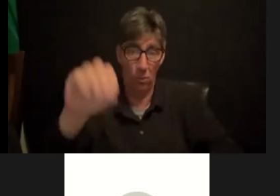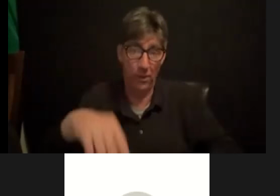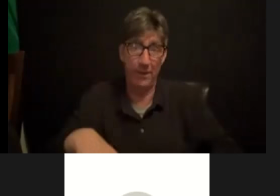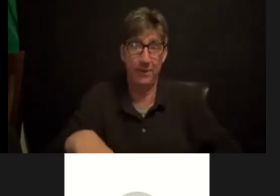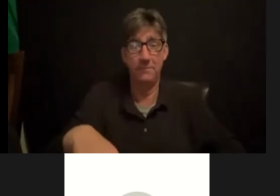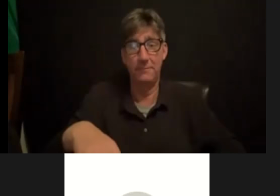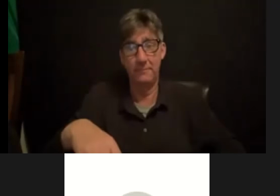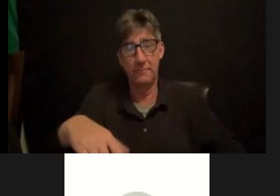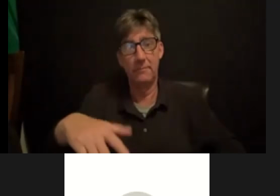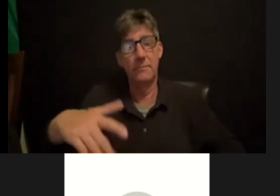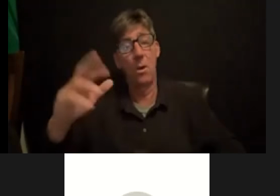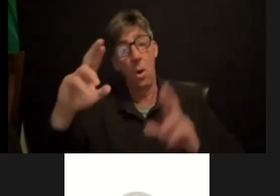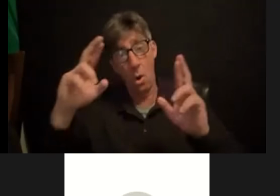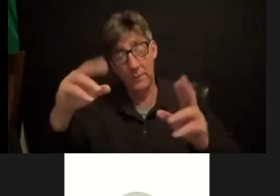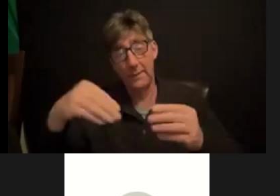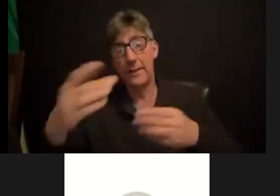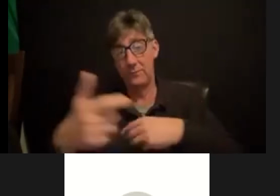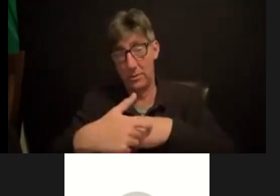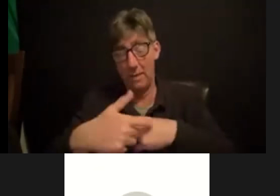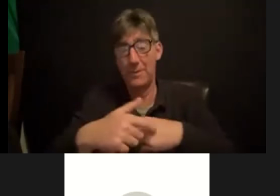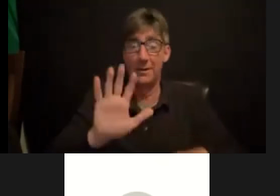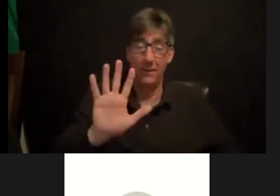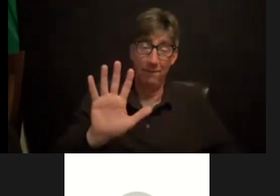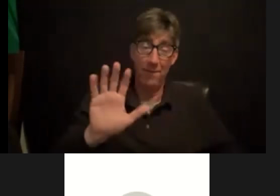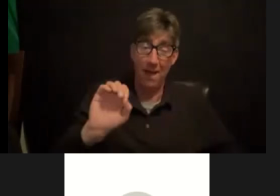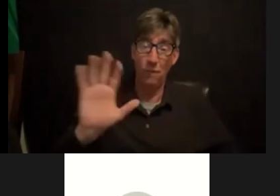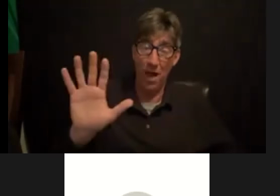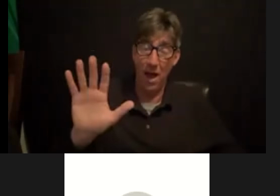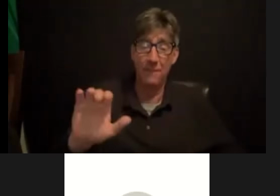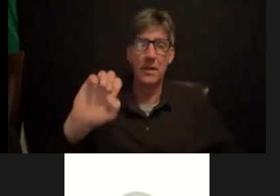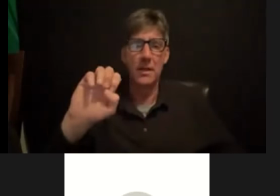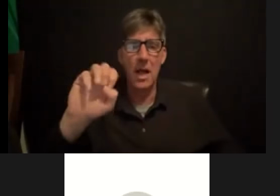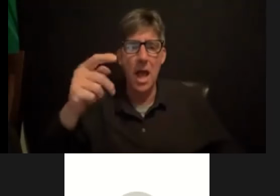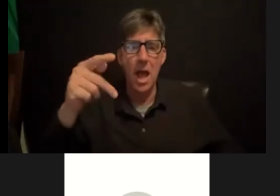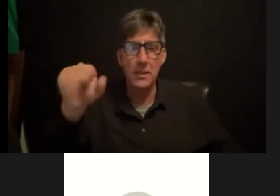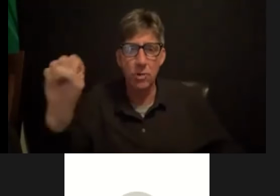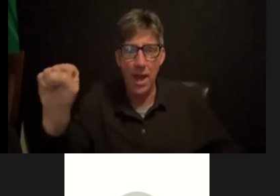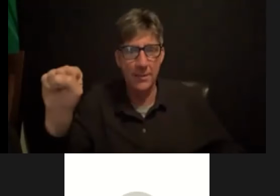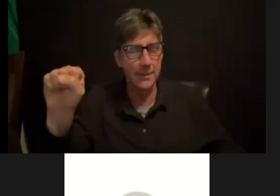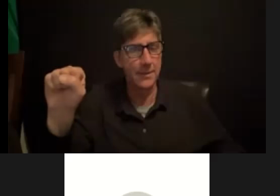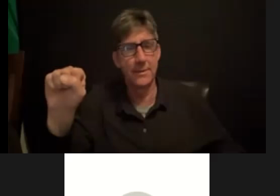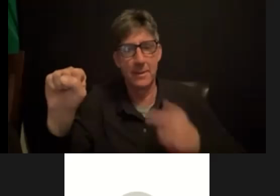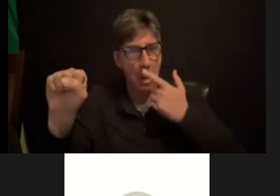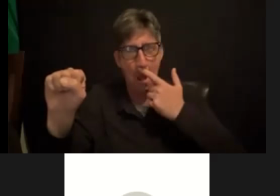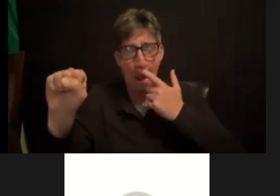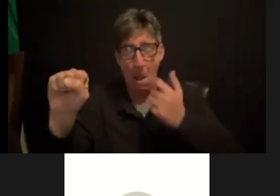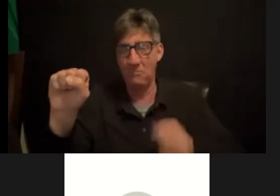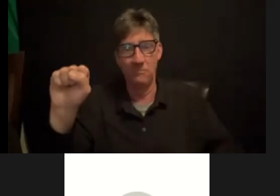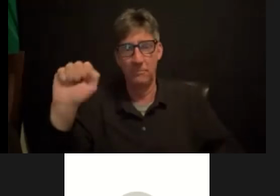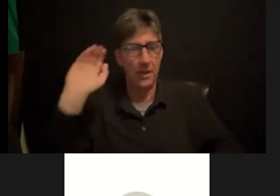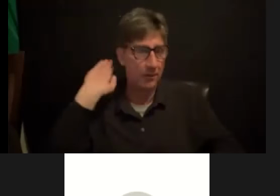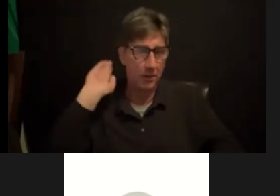gives you time. You know, there will be the 5:05 option. The express train actually will jump beyond, you know, we'll express in